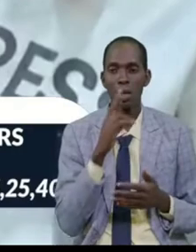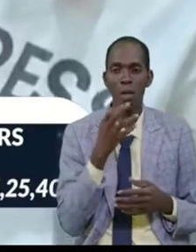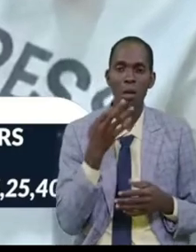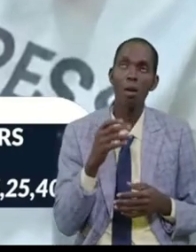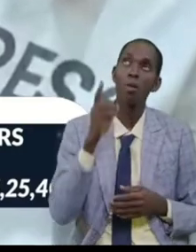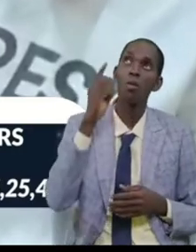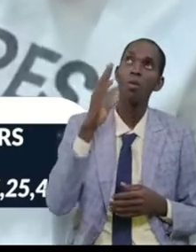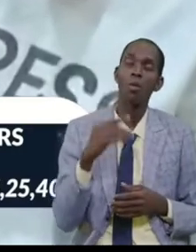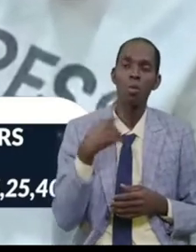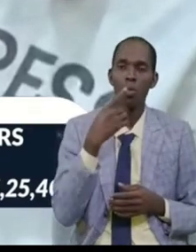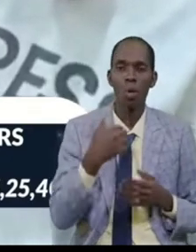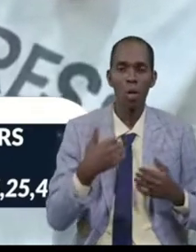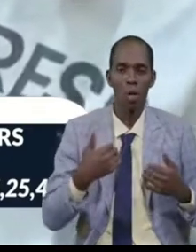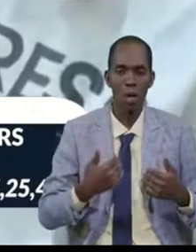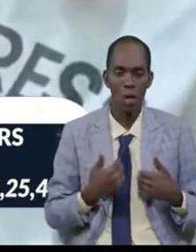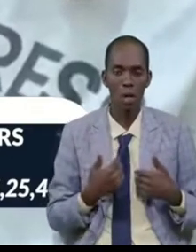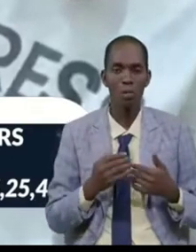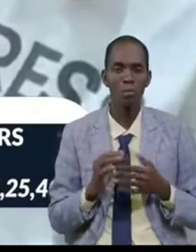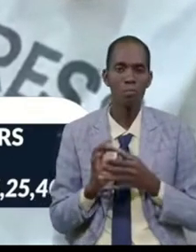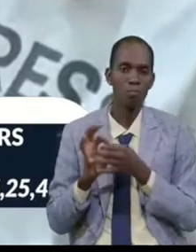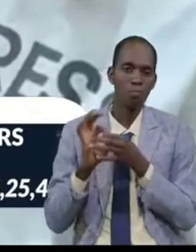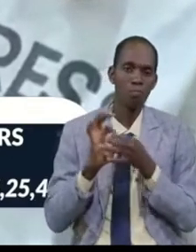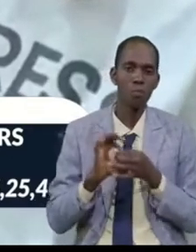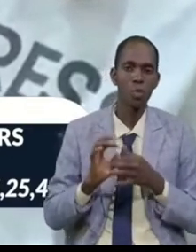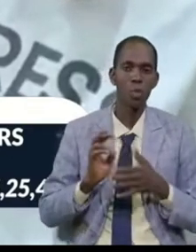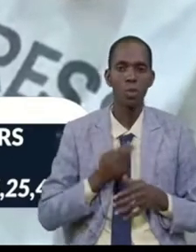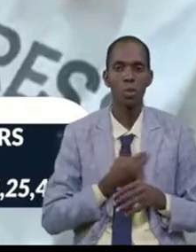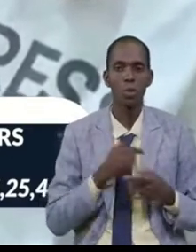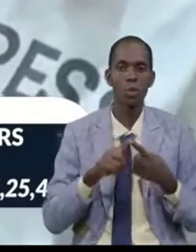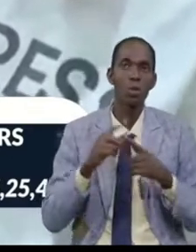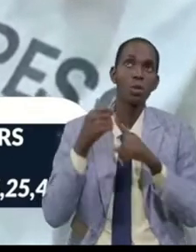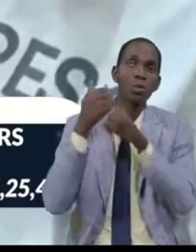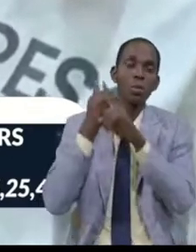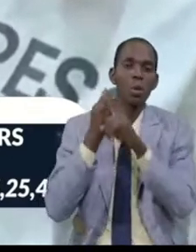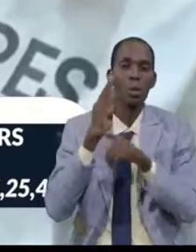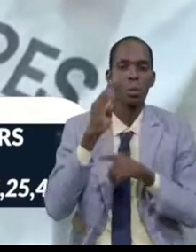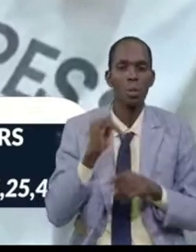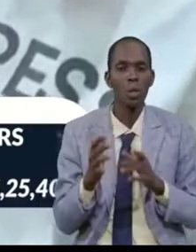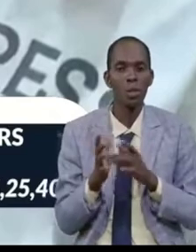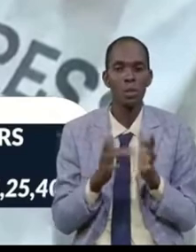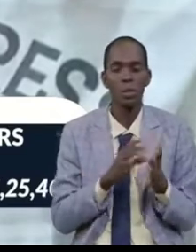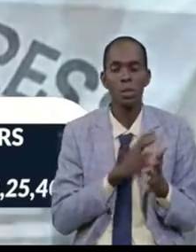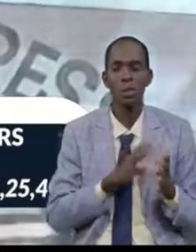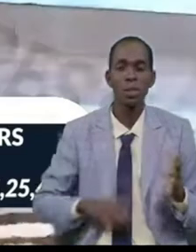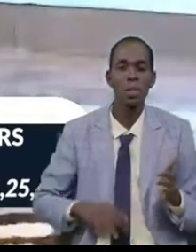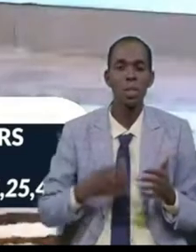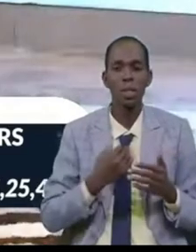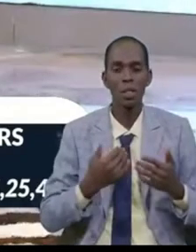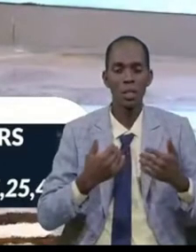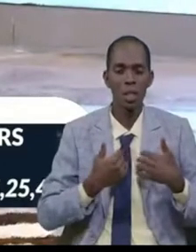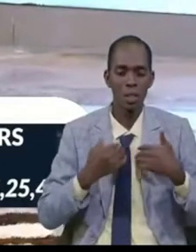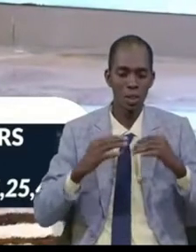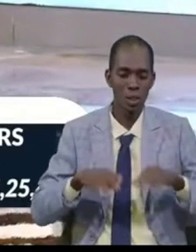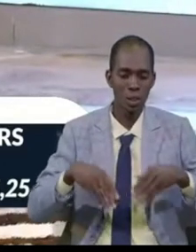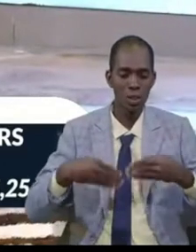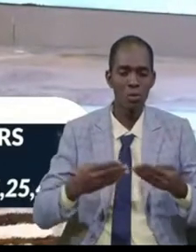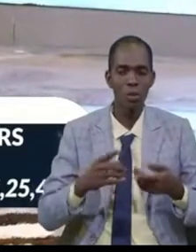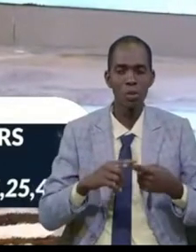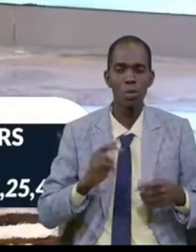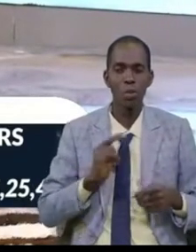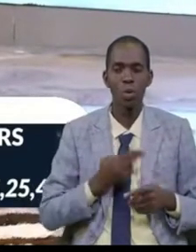has reconciled us to himself by Jesus Christ, and he has given unto